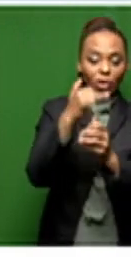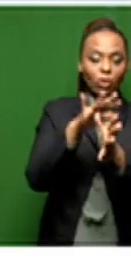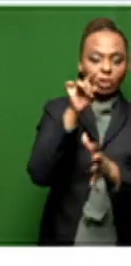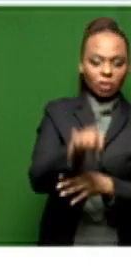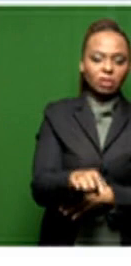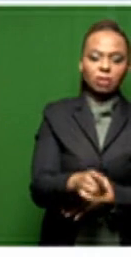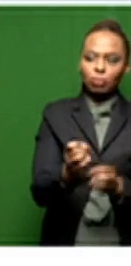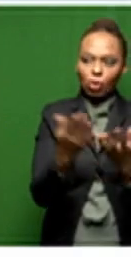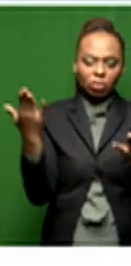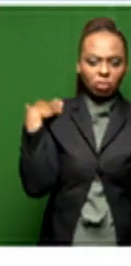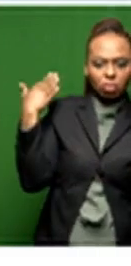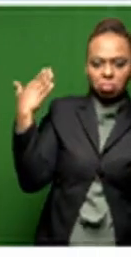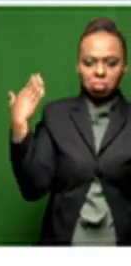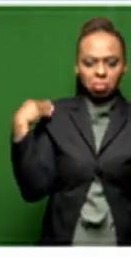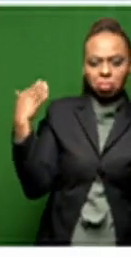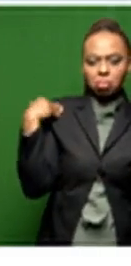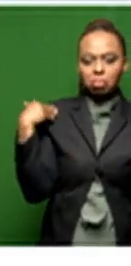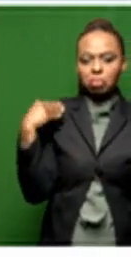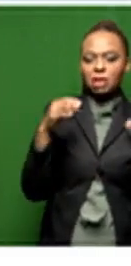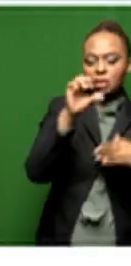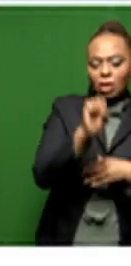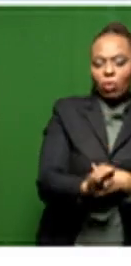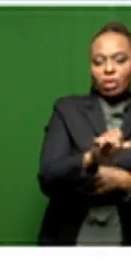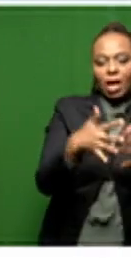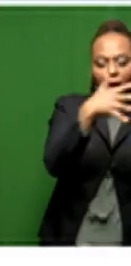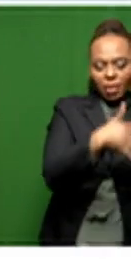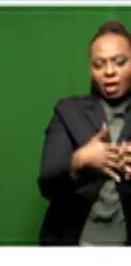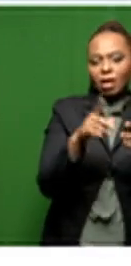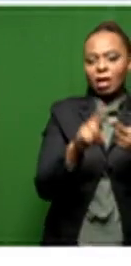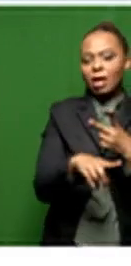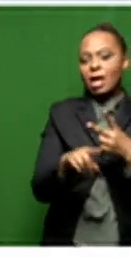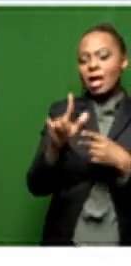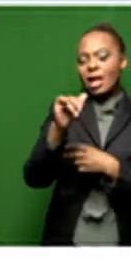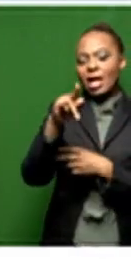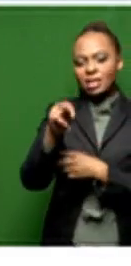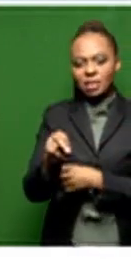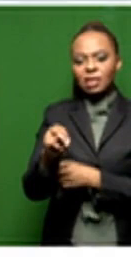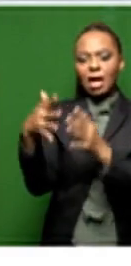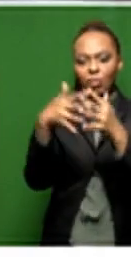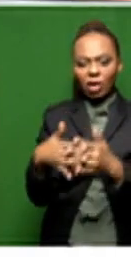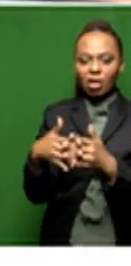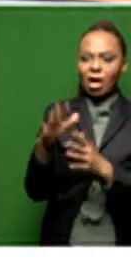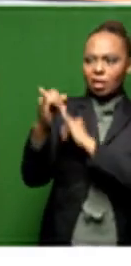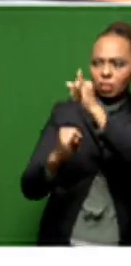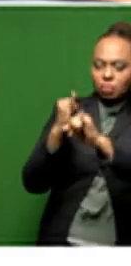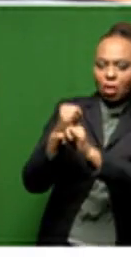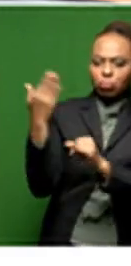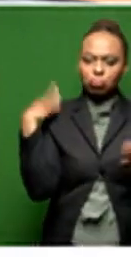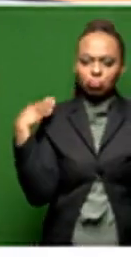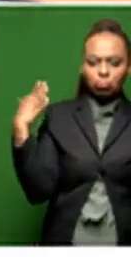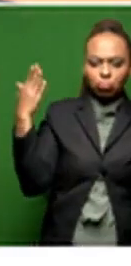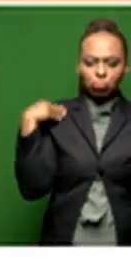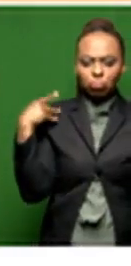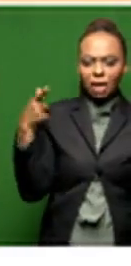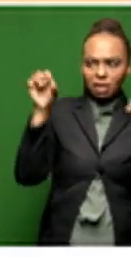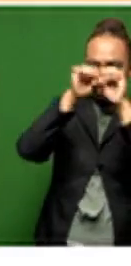receiving queries as far as South America, Latin America, Europe. And you operate in 7 countries in